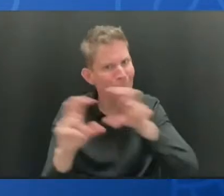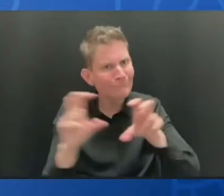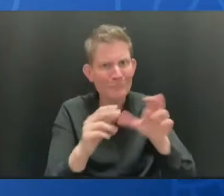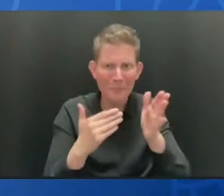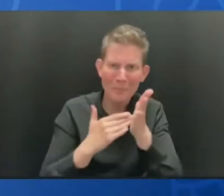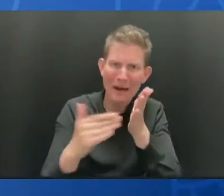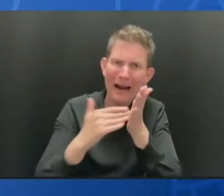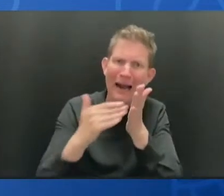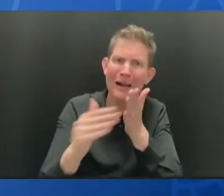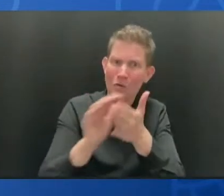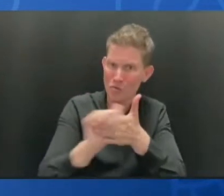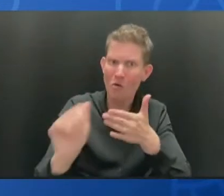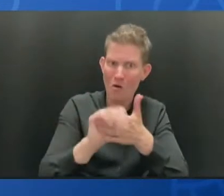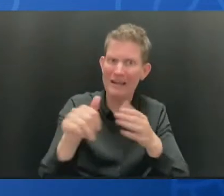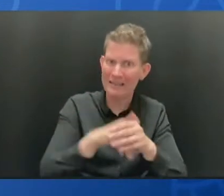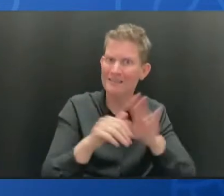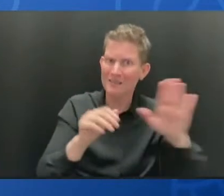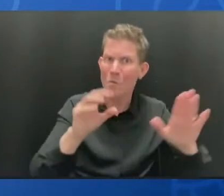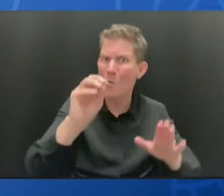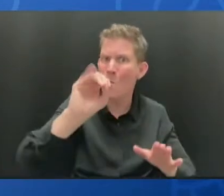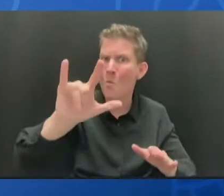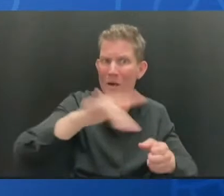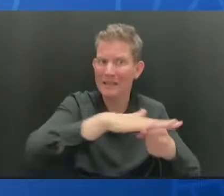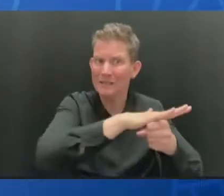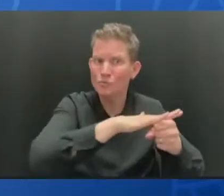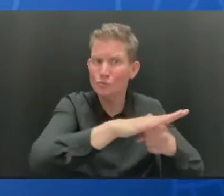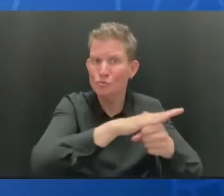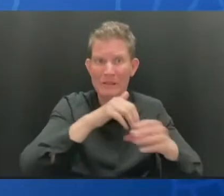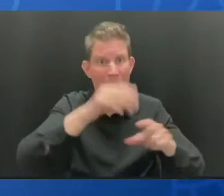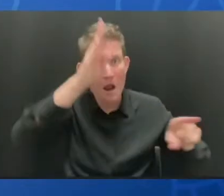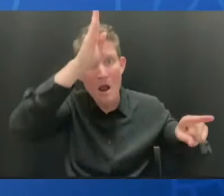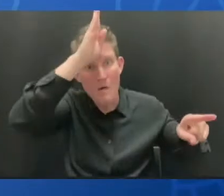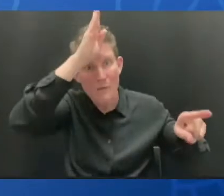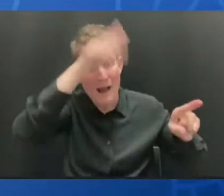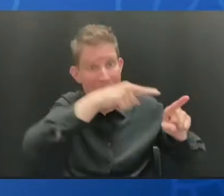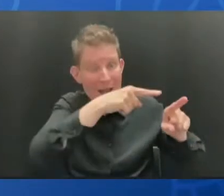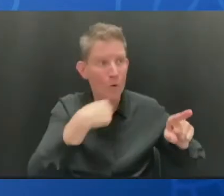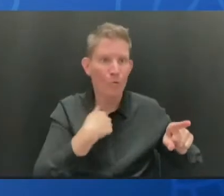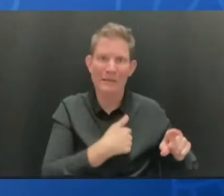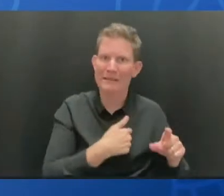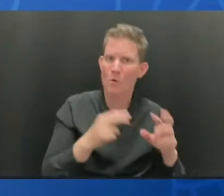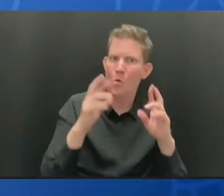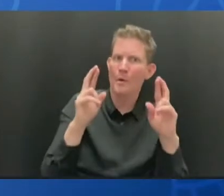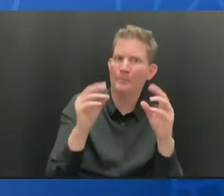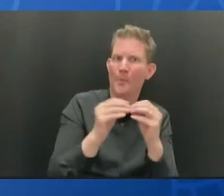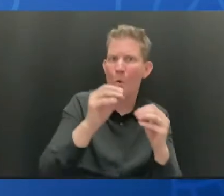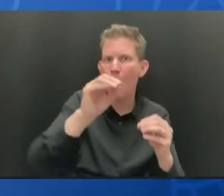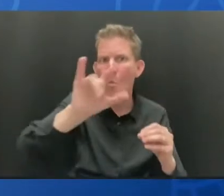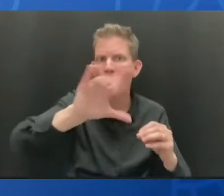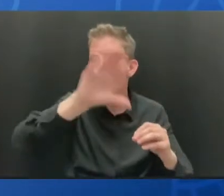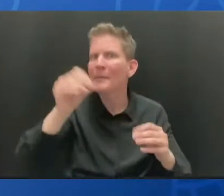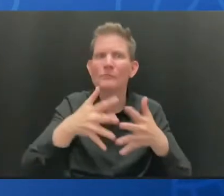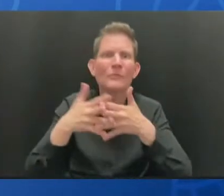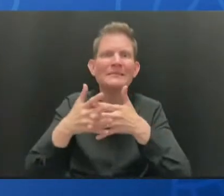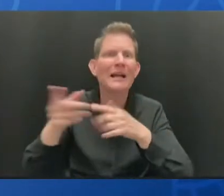sector. We hope to see additional investment from U.S. oil companies throughout Iraq.